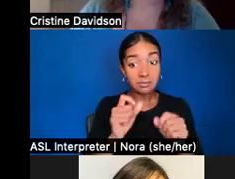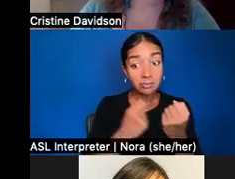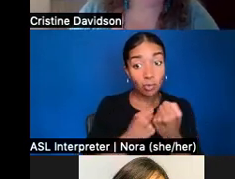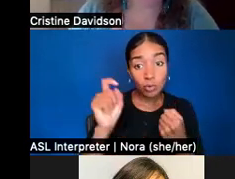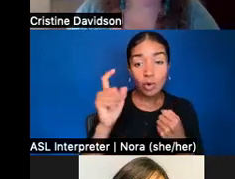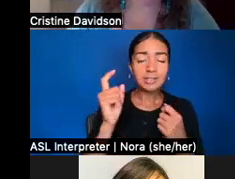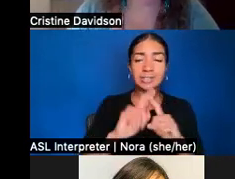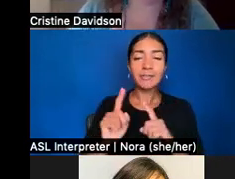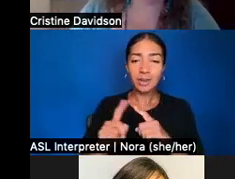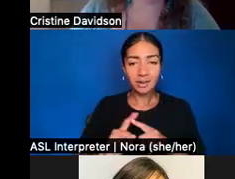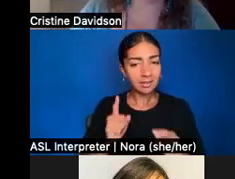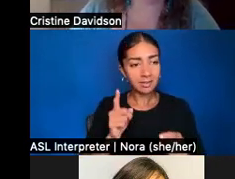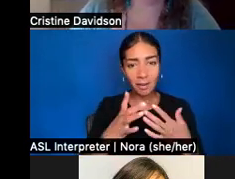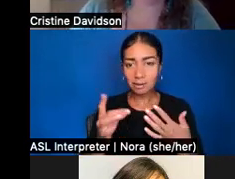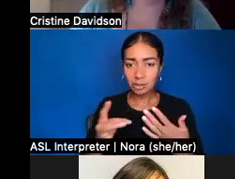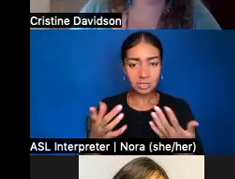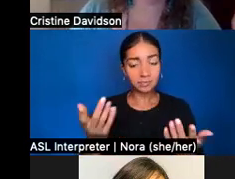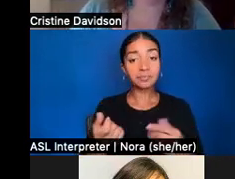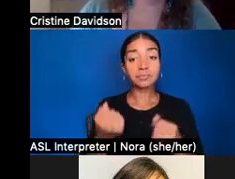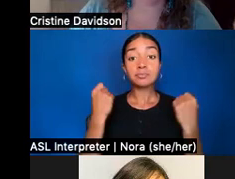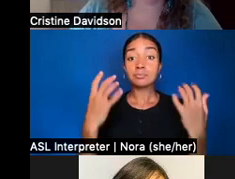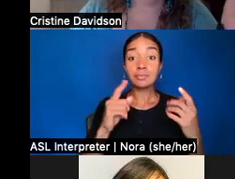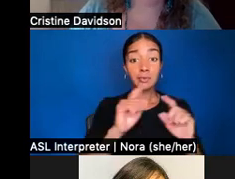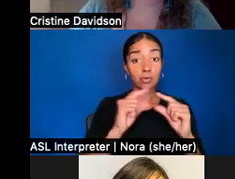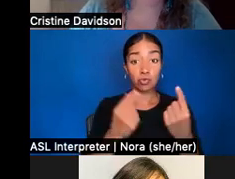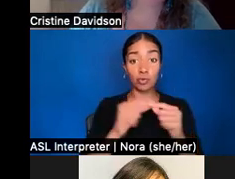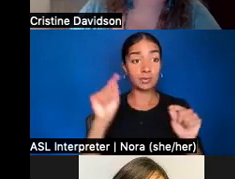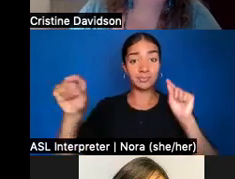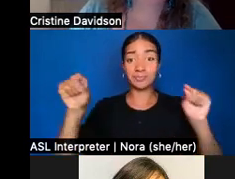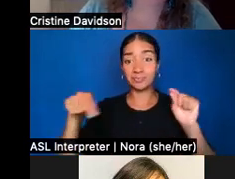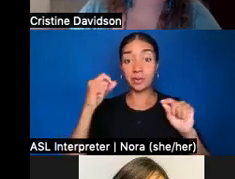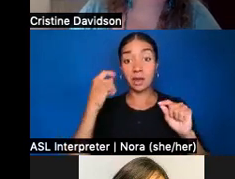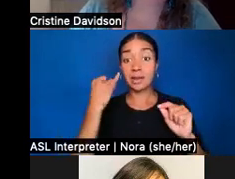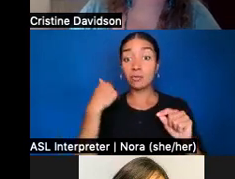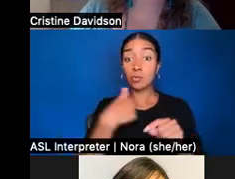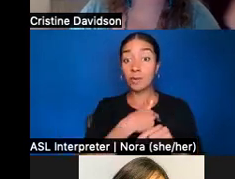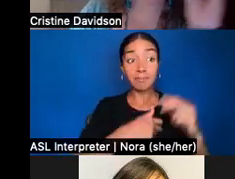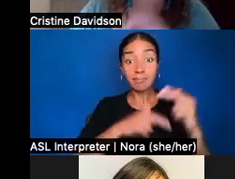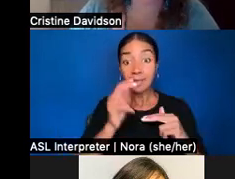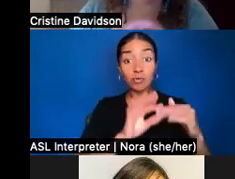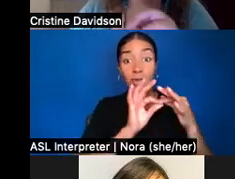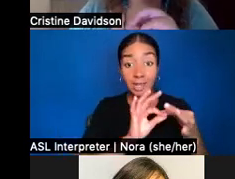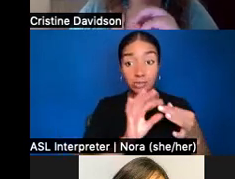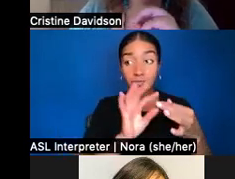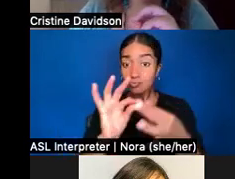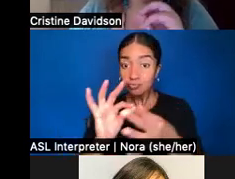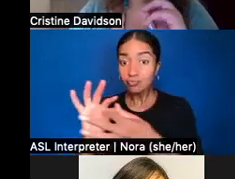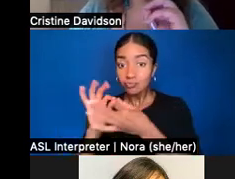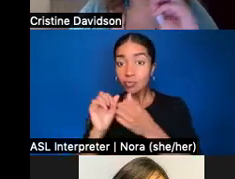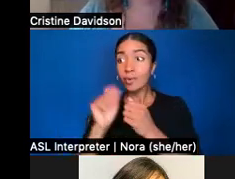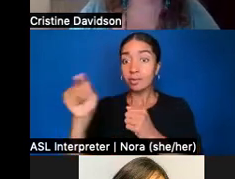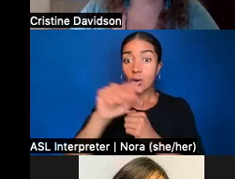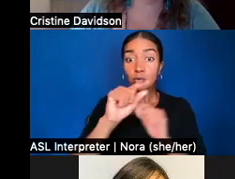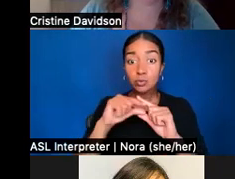ways. There's lots of groups out there that if we're building relationships and they are understanding what we're trying to